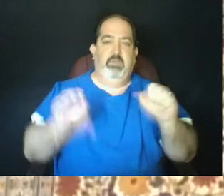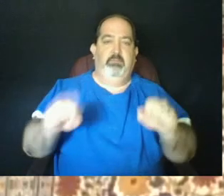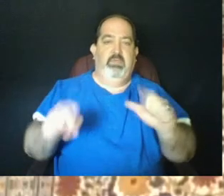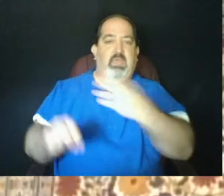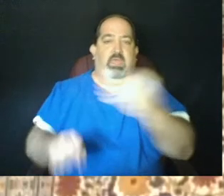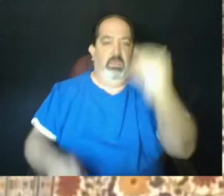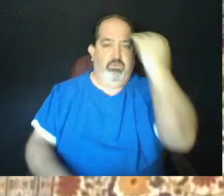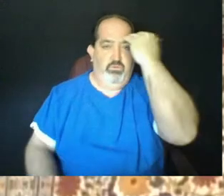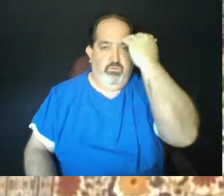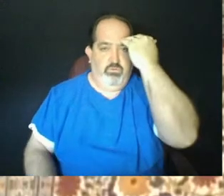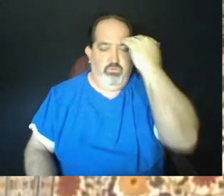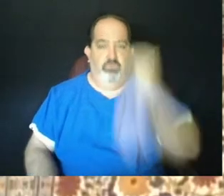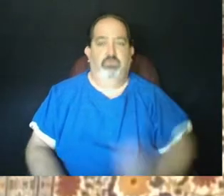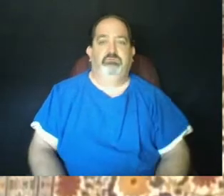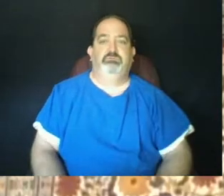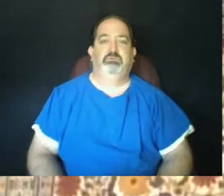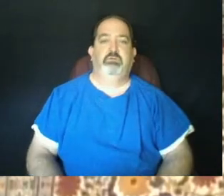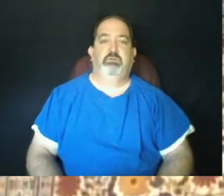knowledge.